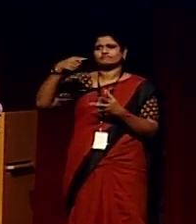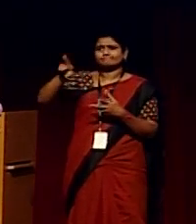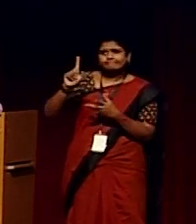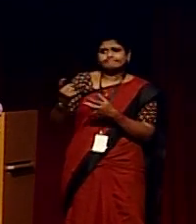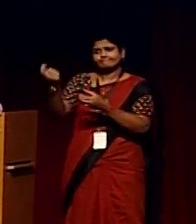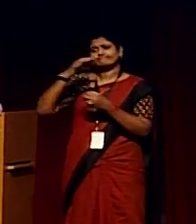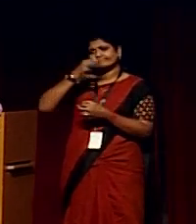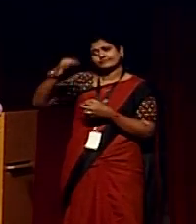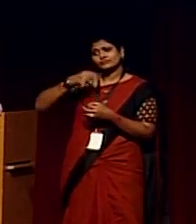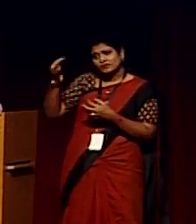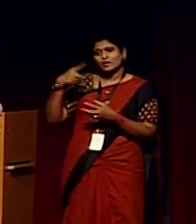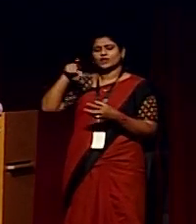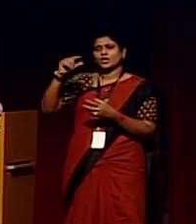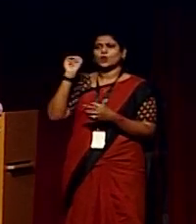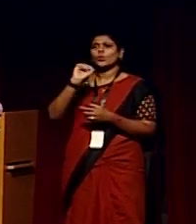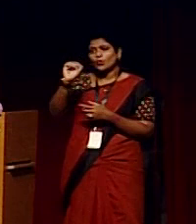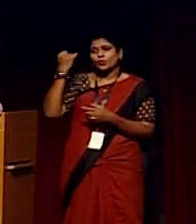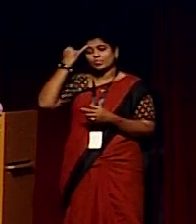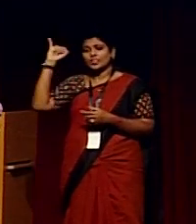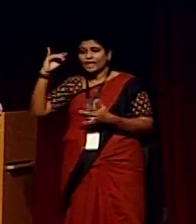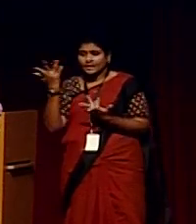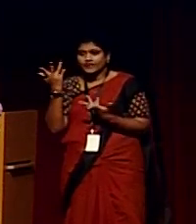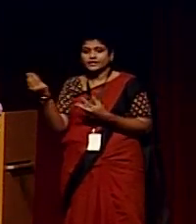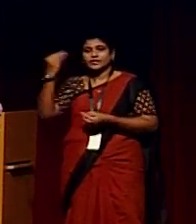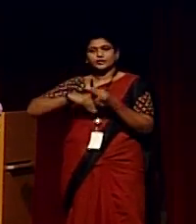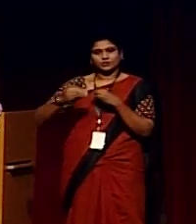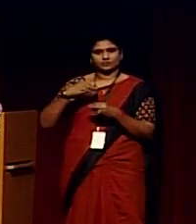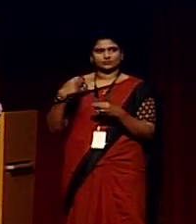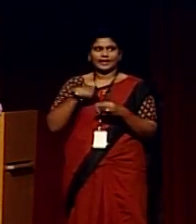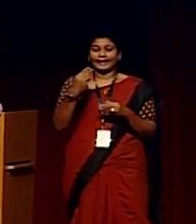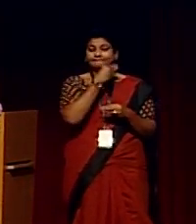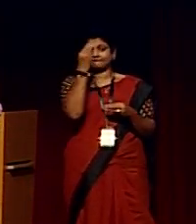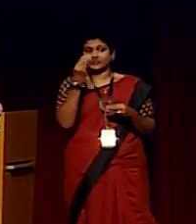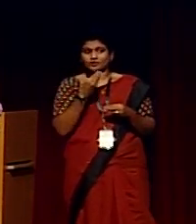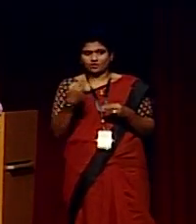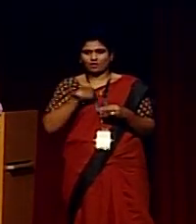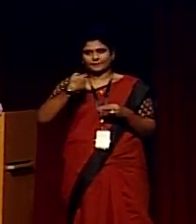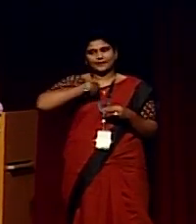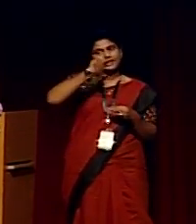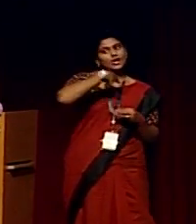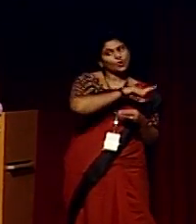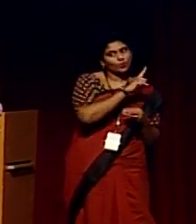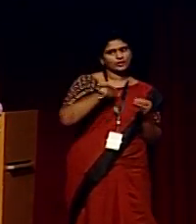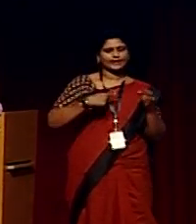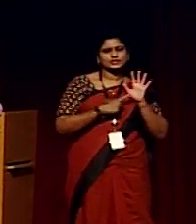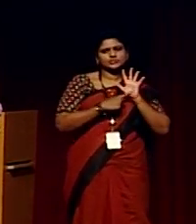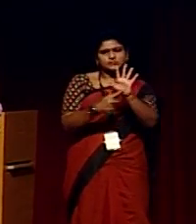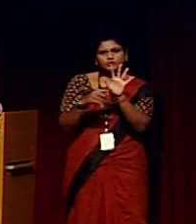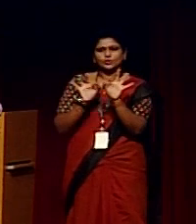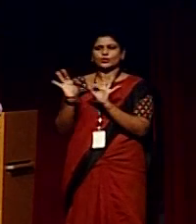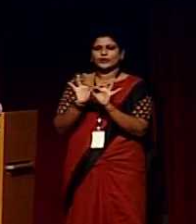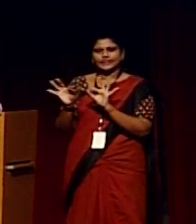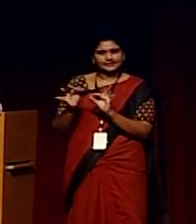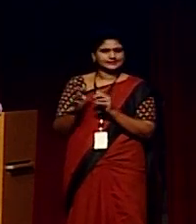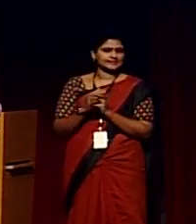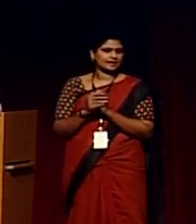the hard parts there are. And this is what I'm trying to motivate today. I'll show you some examples, and